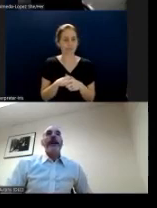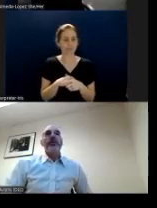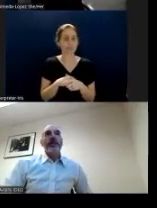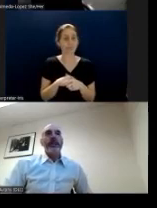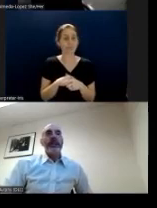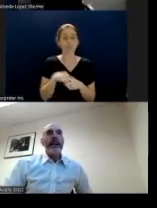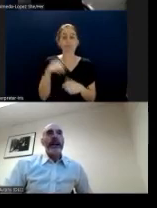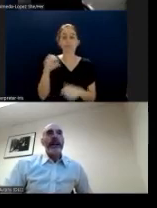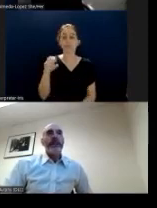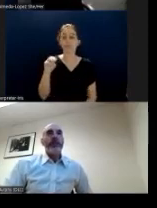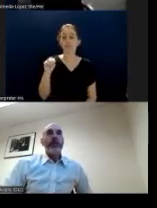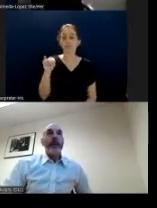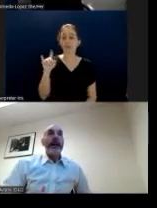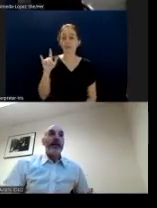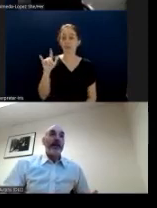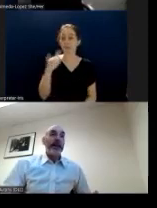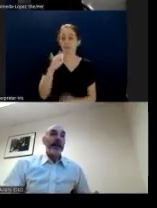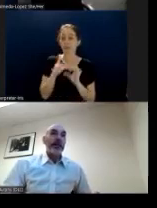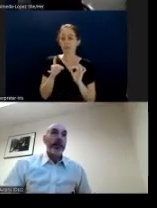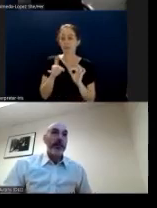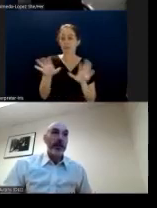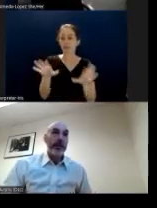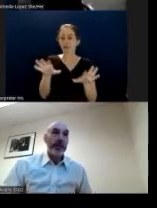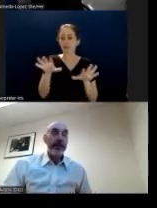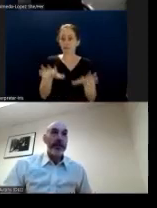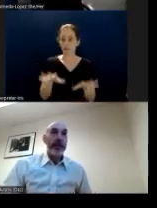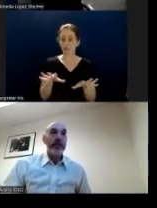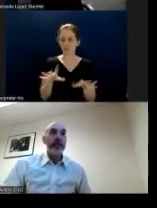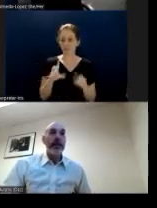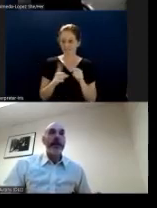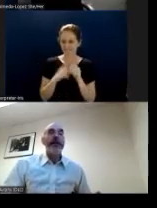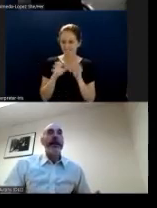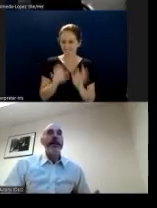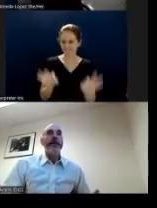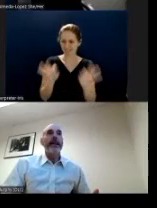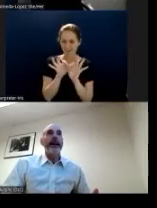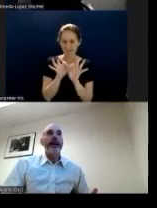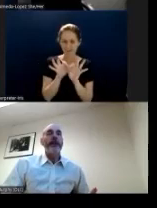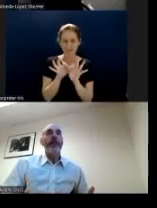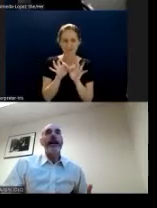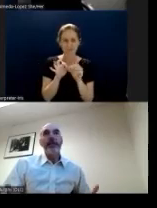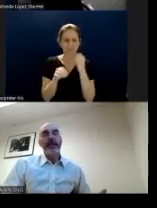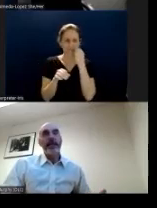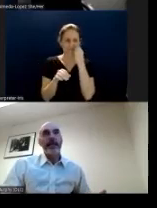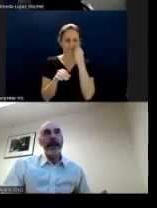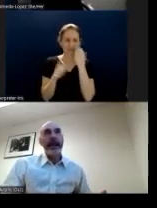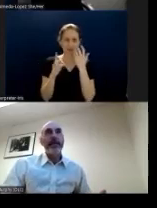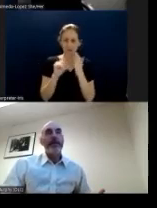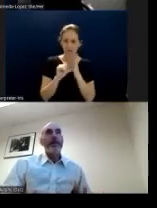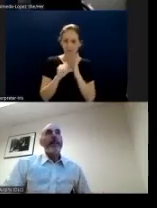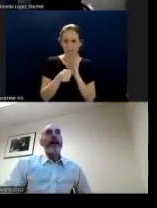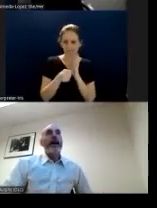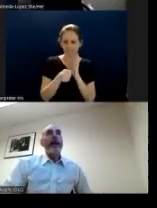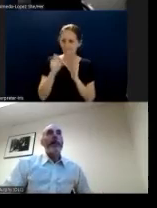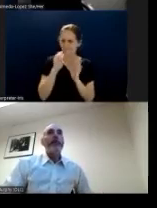Emily mentioned relax as one of the first things to keep in mind. And I want to emphasize that.